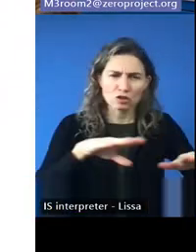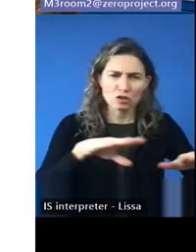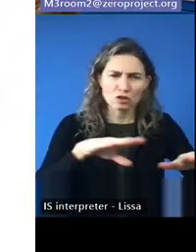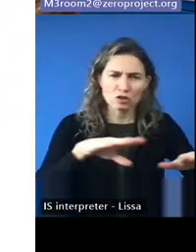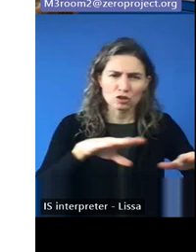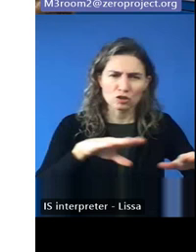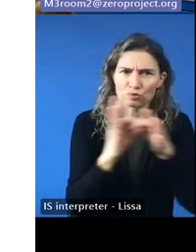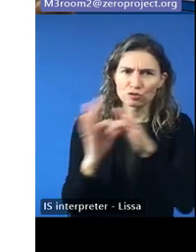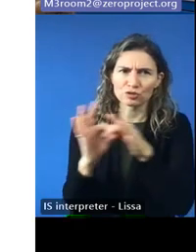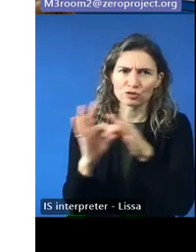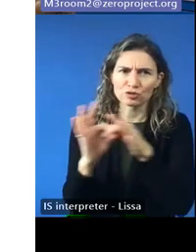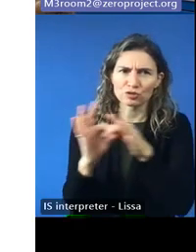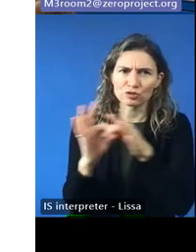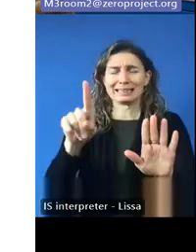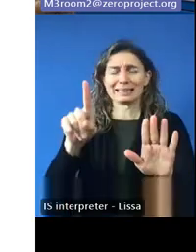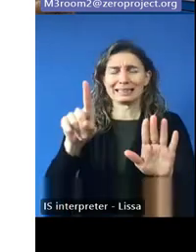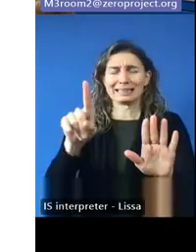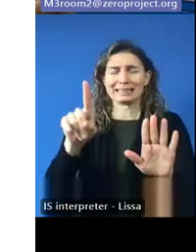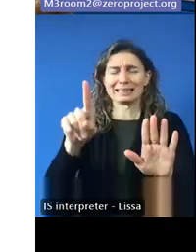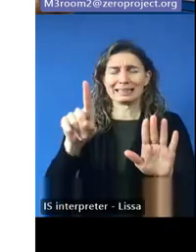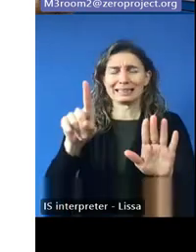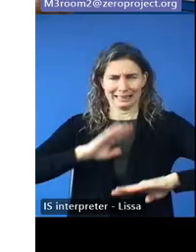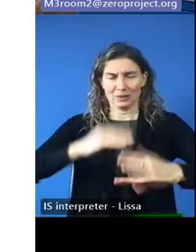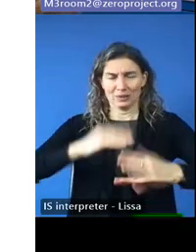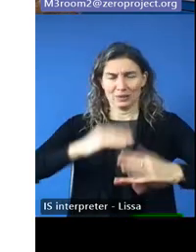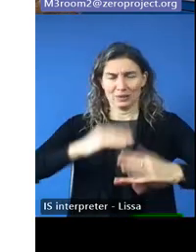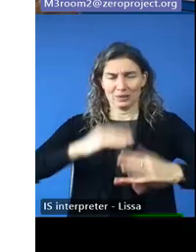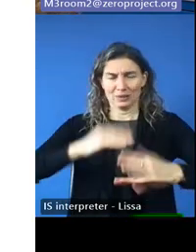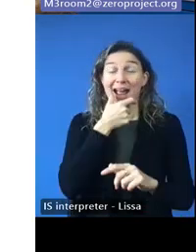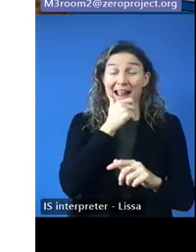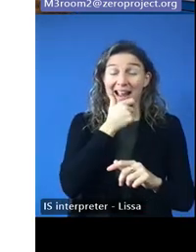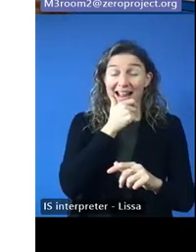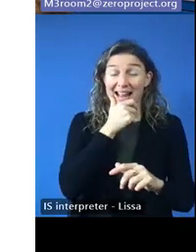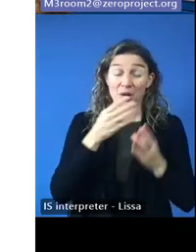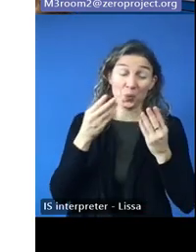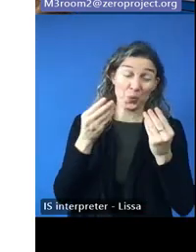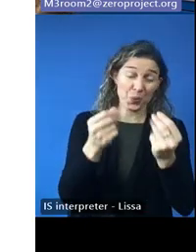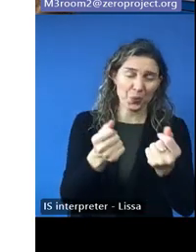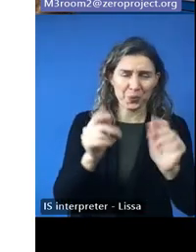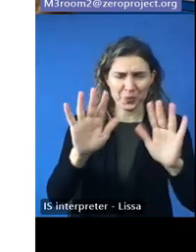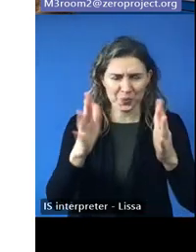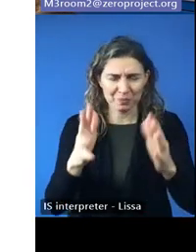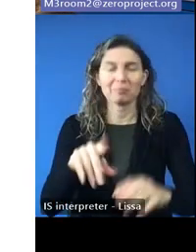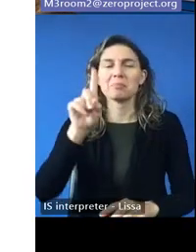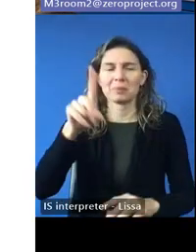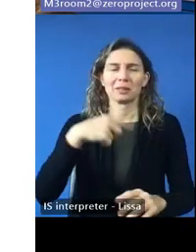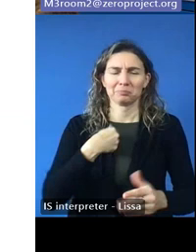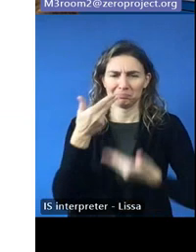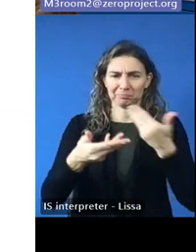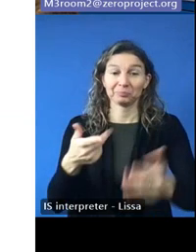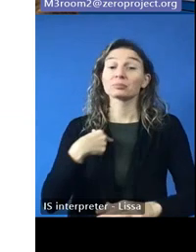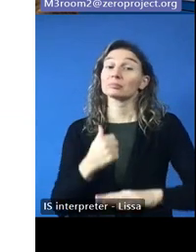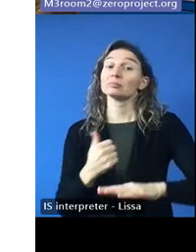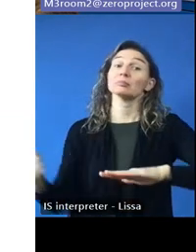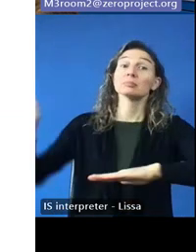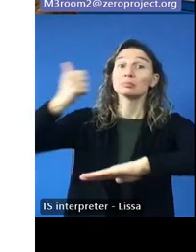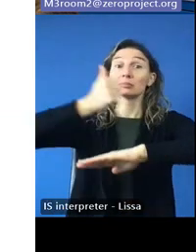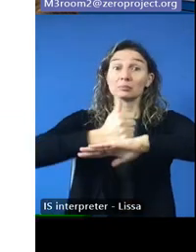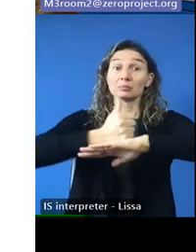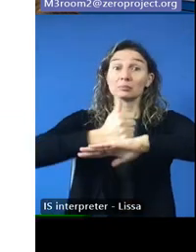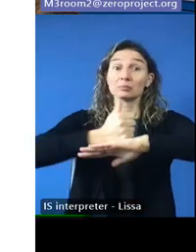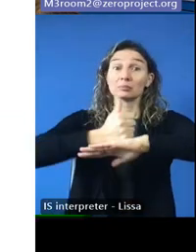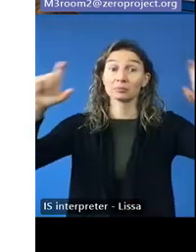our English is not very fluent. We are an organization that was founded in 2017. We promote respect,